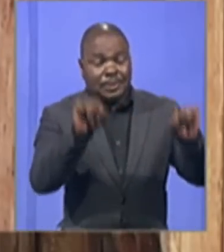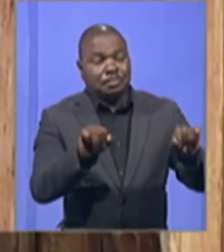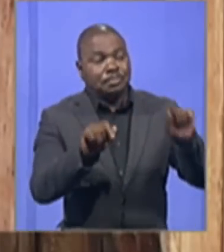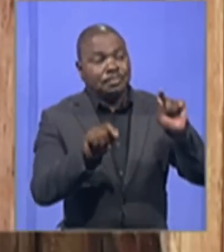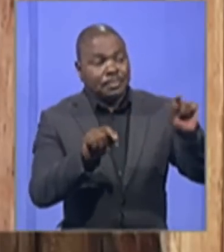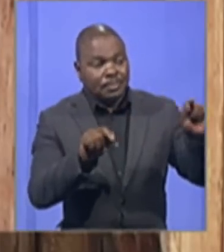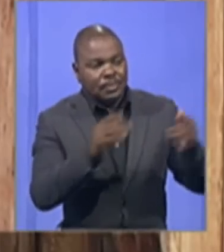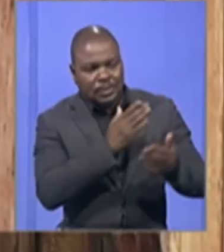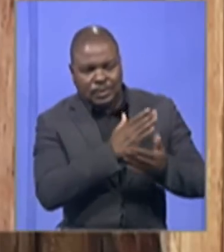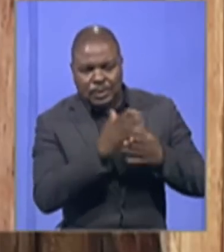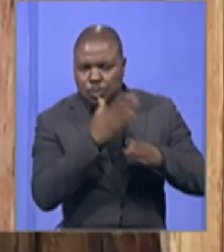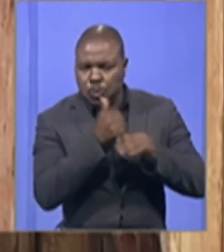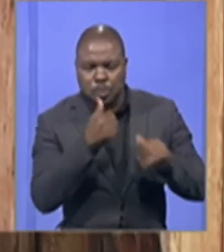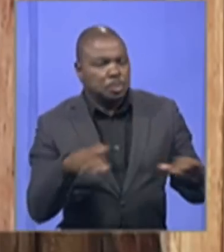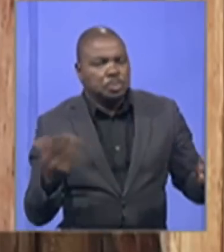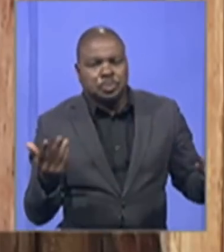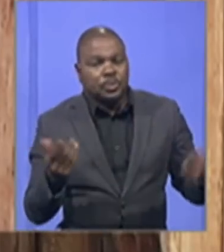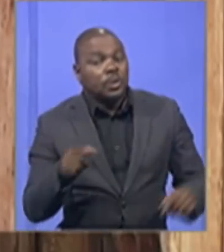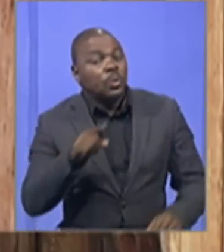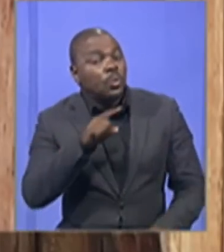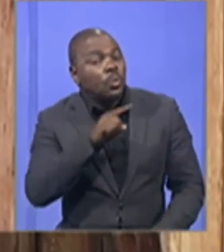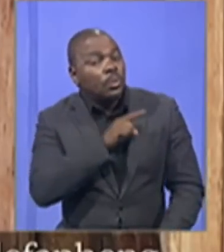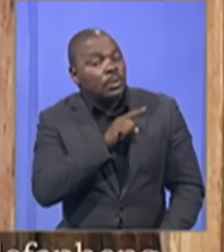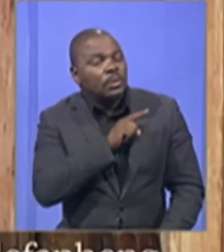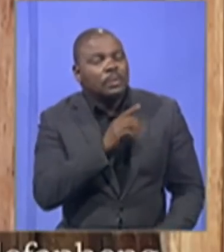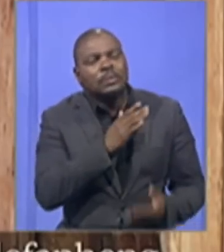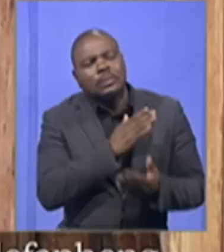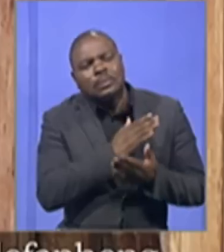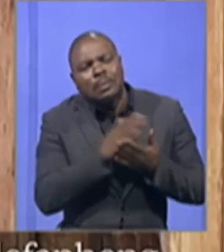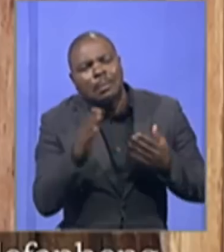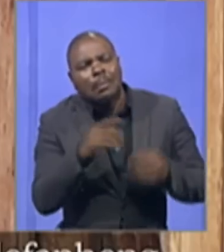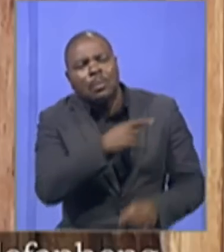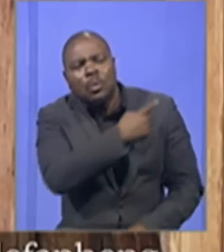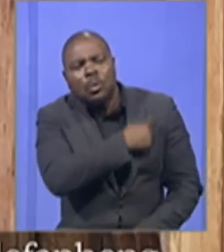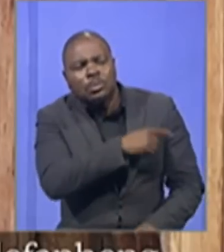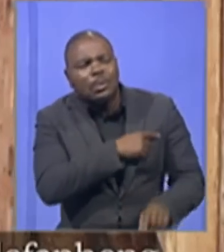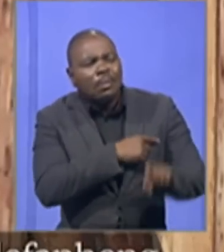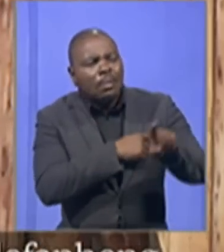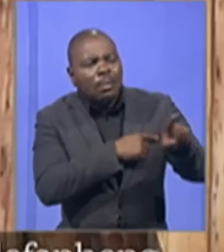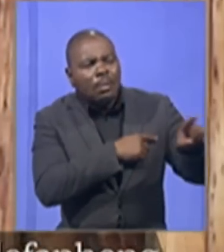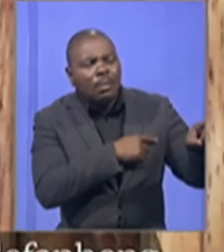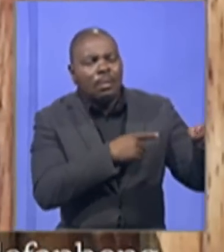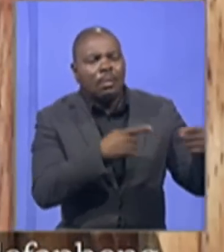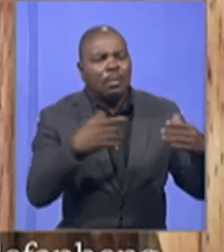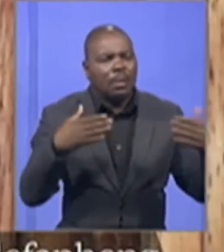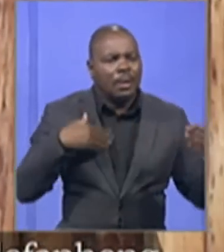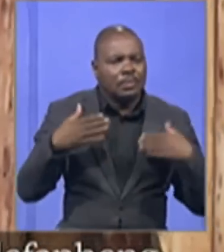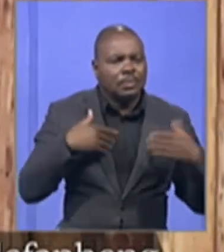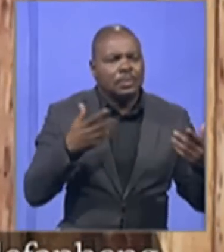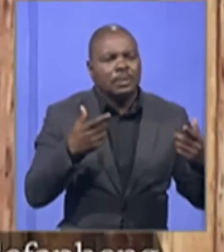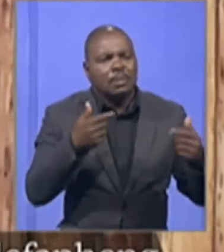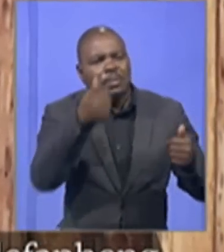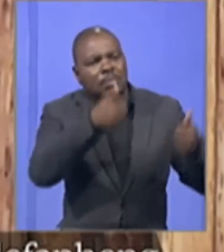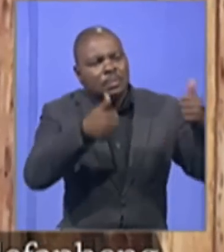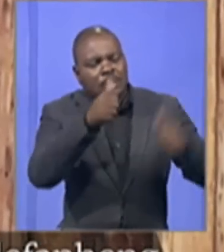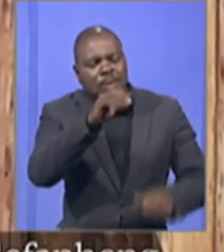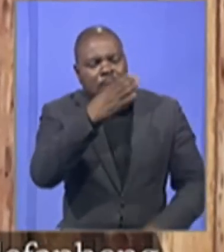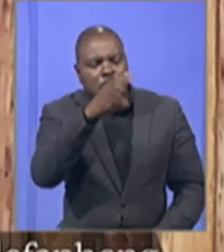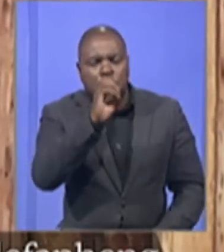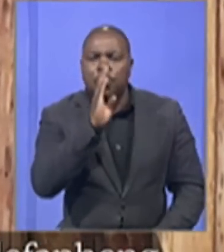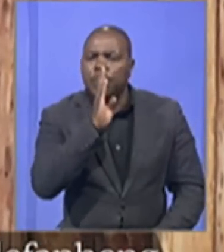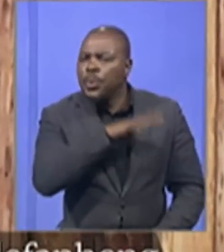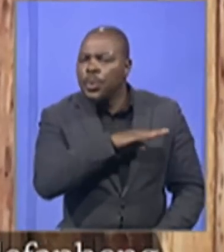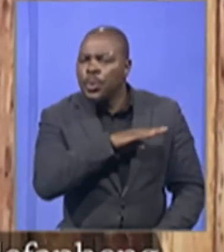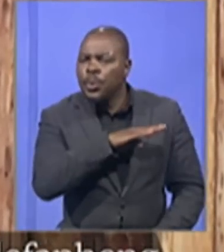le mo di sa sebetseng hantle ka lebaka la hore tse ding tsa dipetlele ha di na botsamaisi bo ka sehlohong e leng di-CEOs mme re